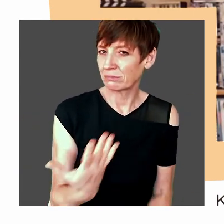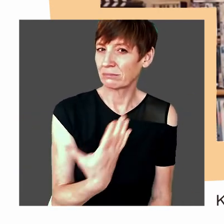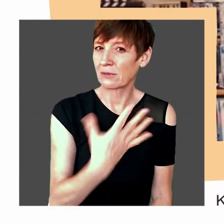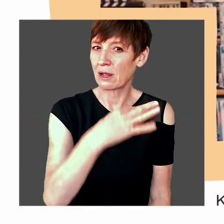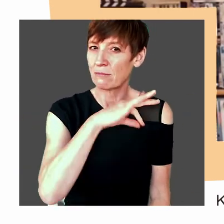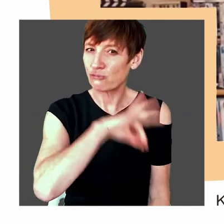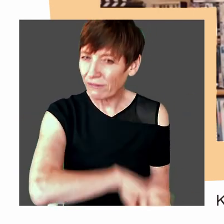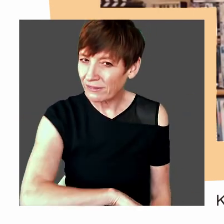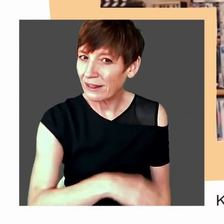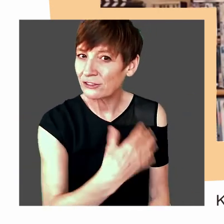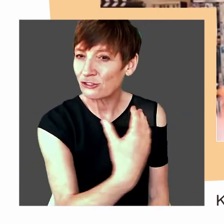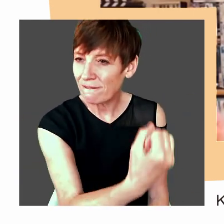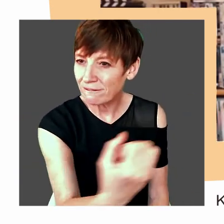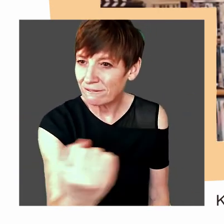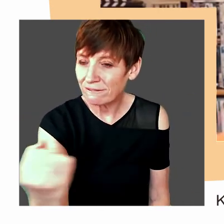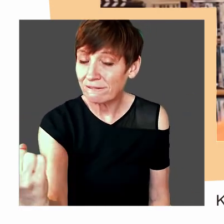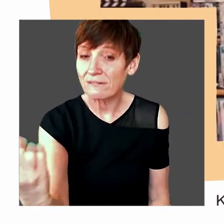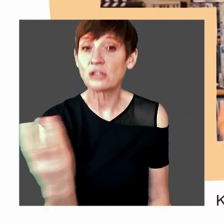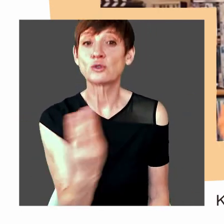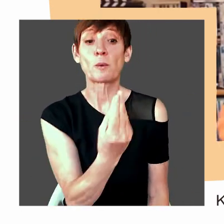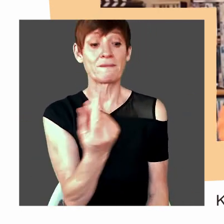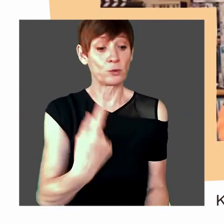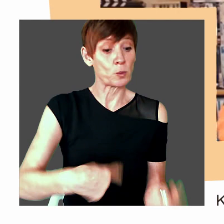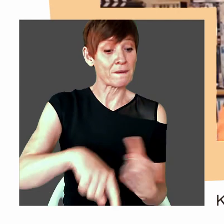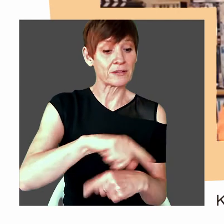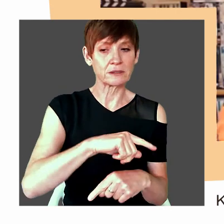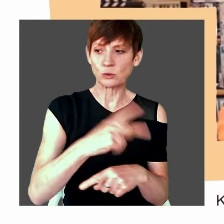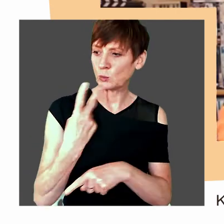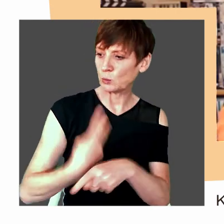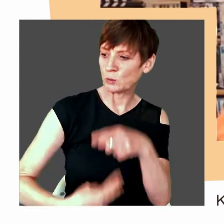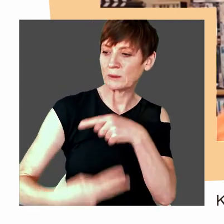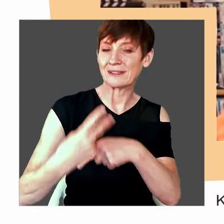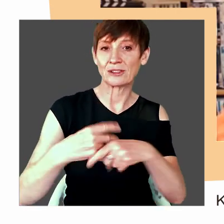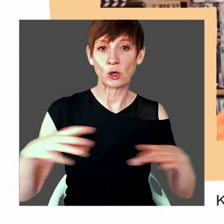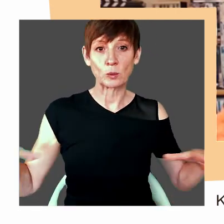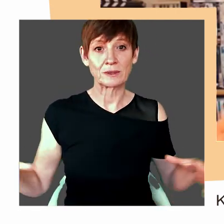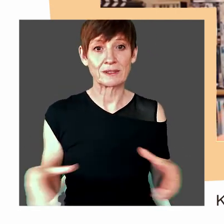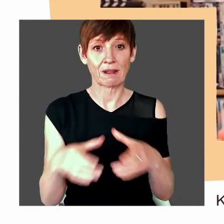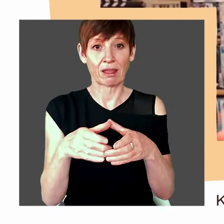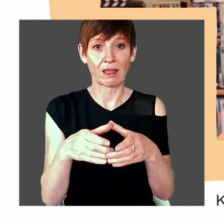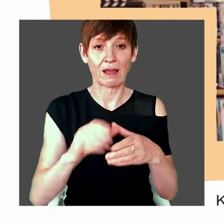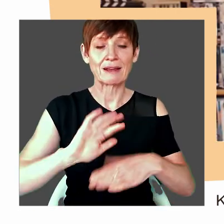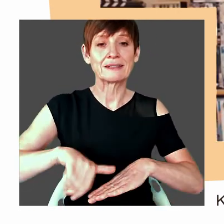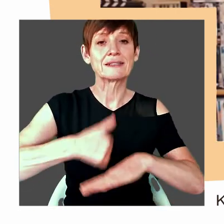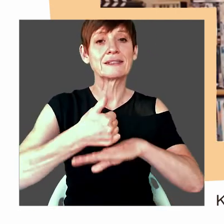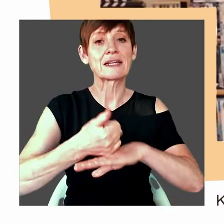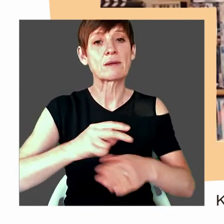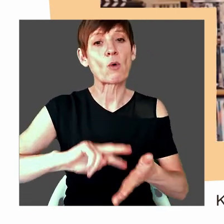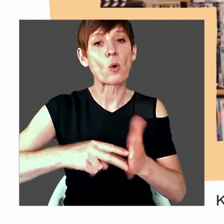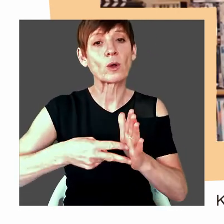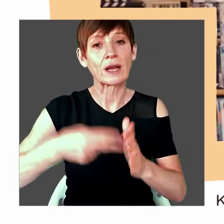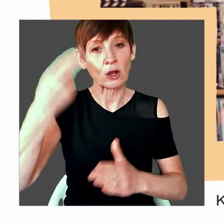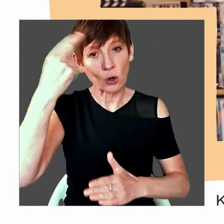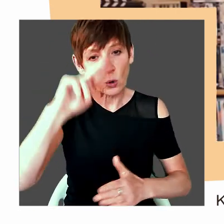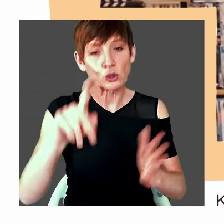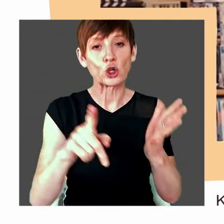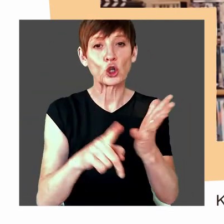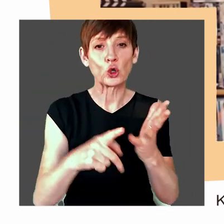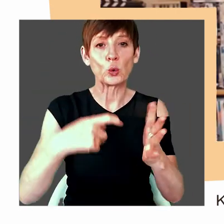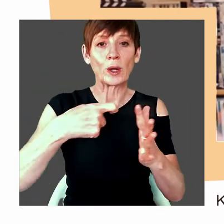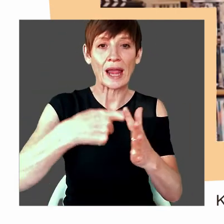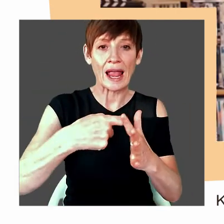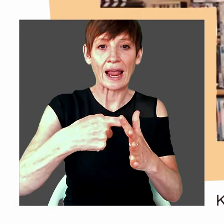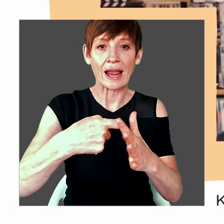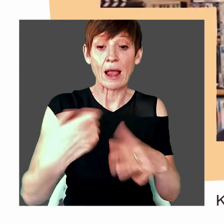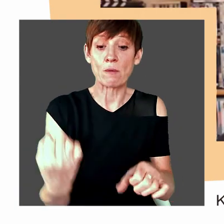together, this is about 2 years ago now, and we set up an organisation called the UK Producers Roundtable.